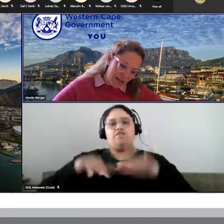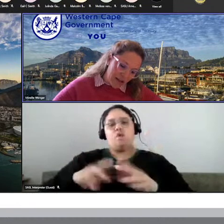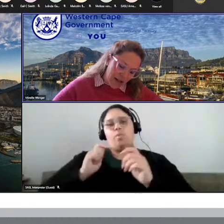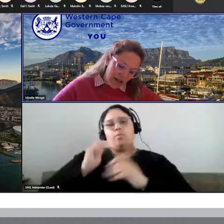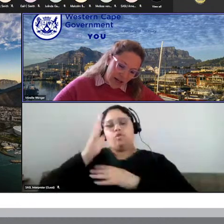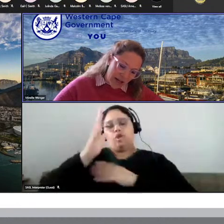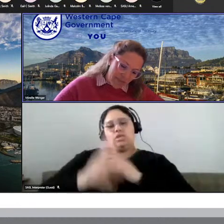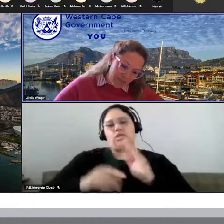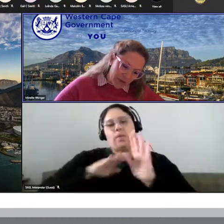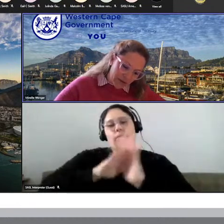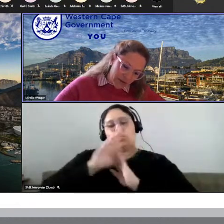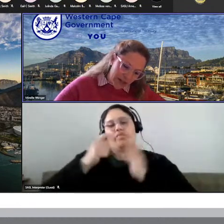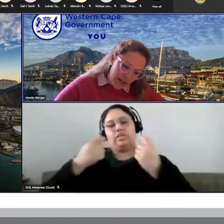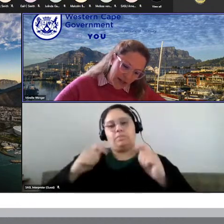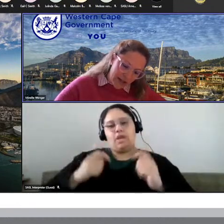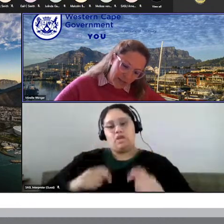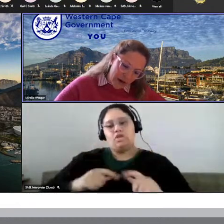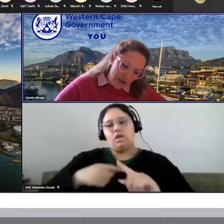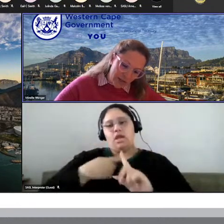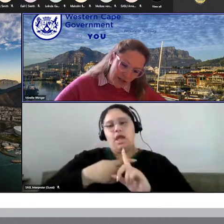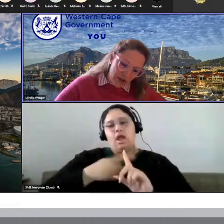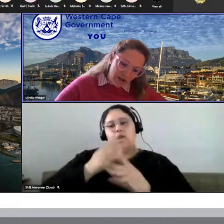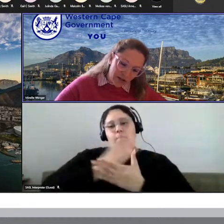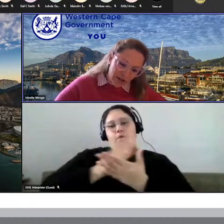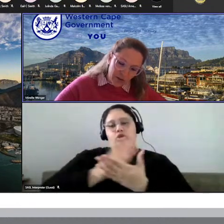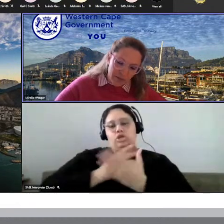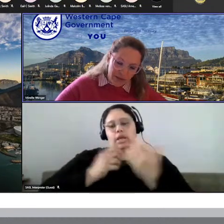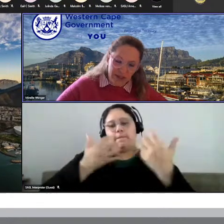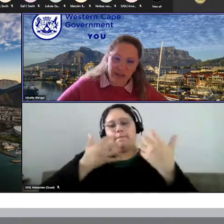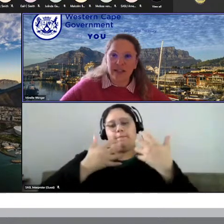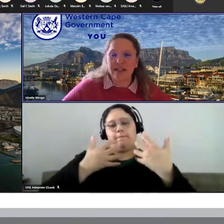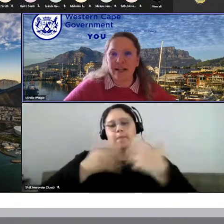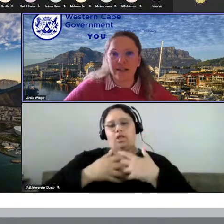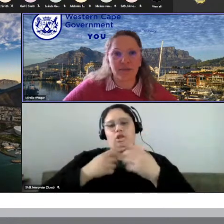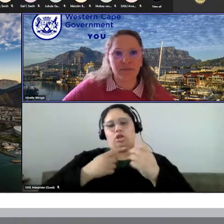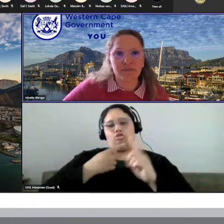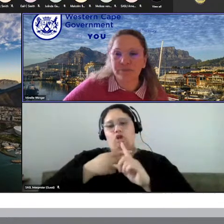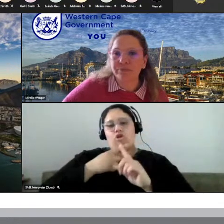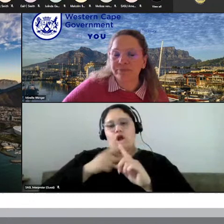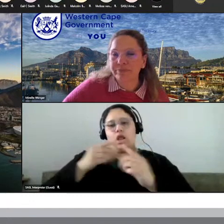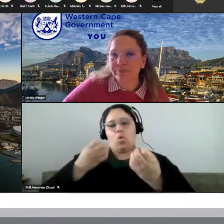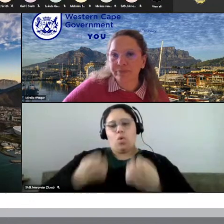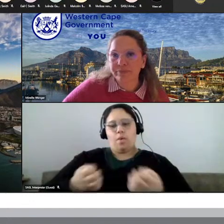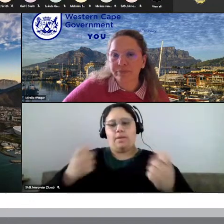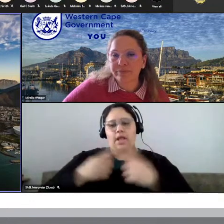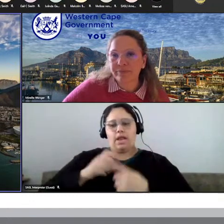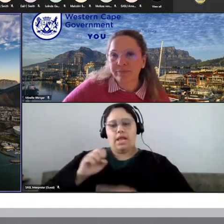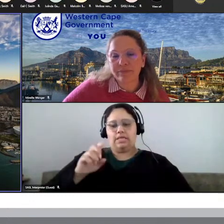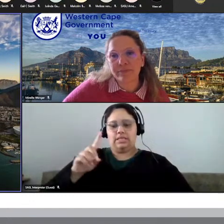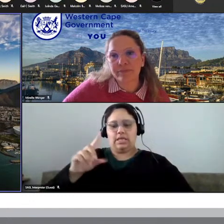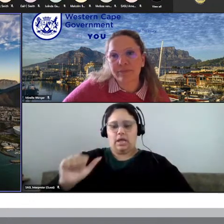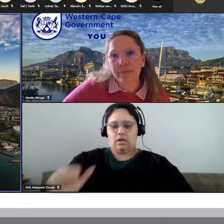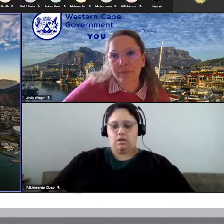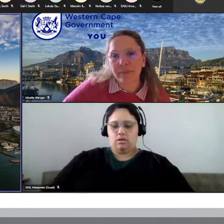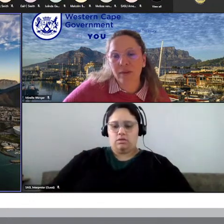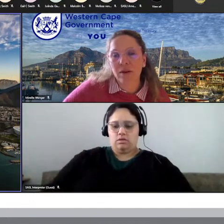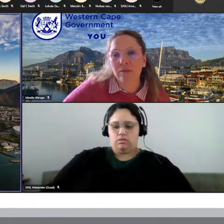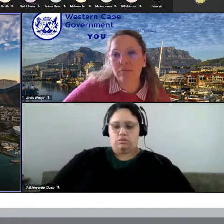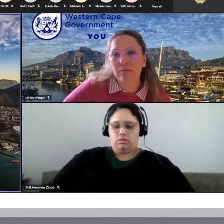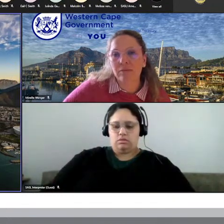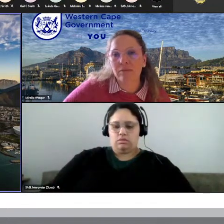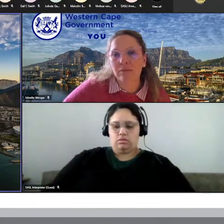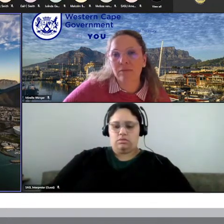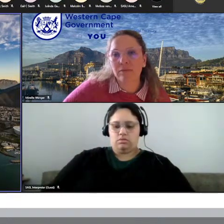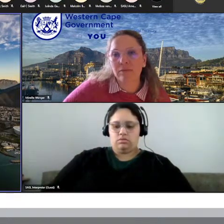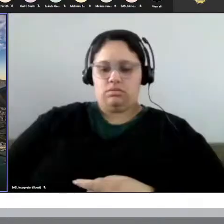expenditure, and then the partially met targets on equipment and SDAs. Thank you, Minister. Yes, absolutely.